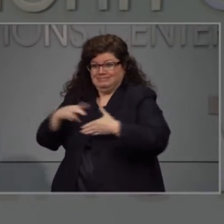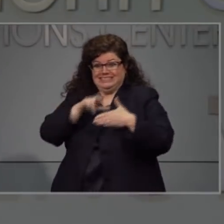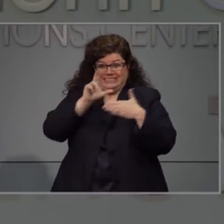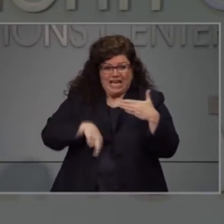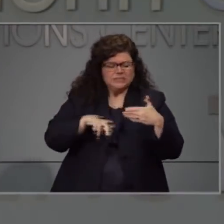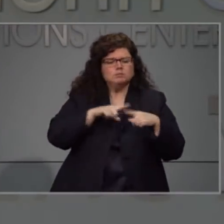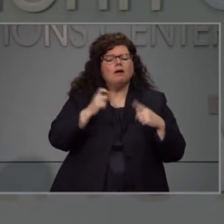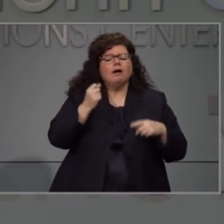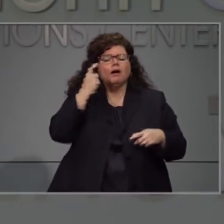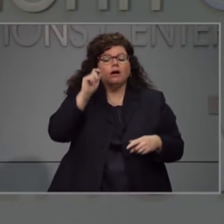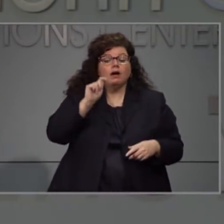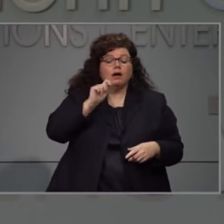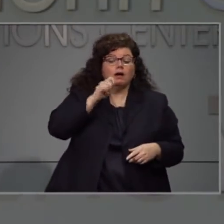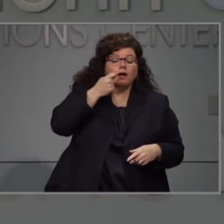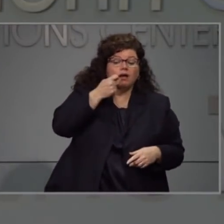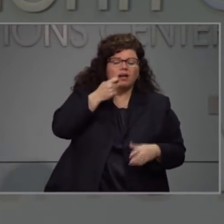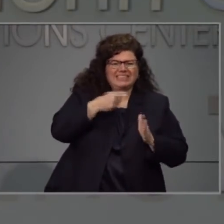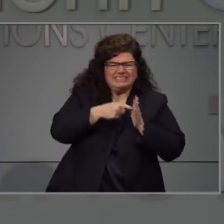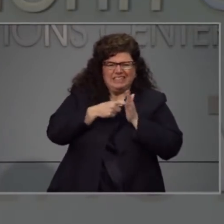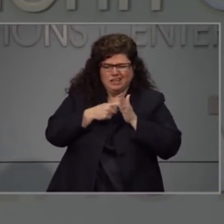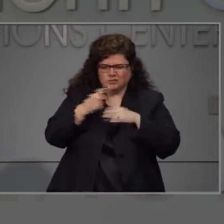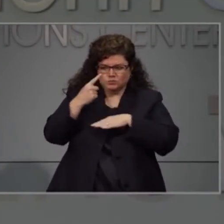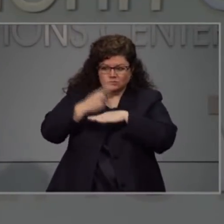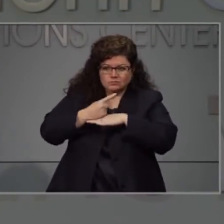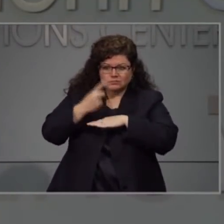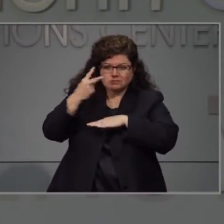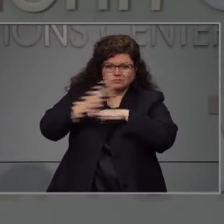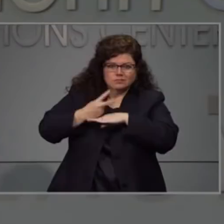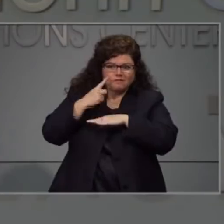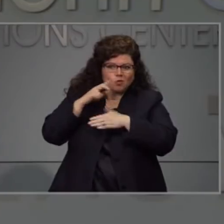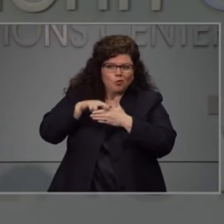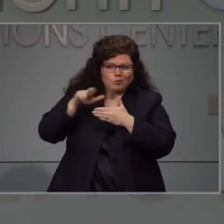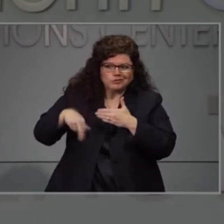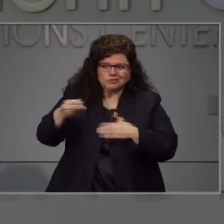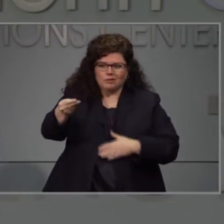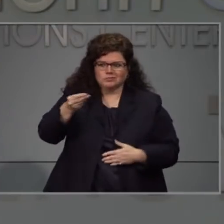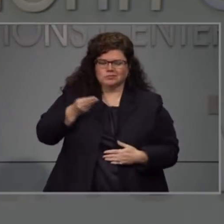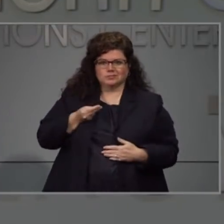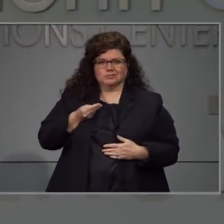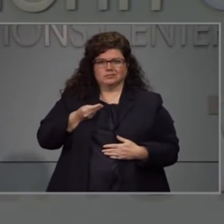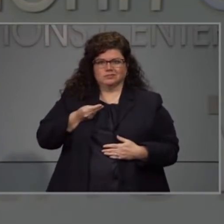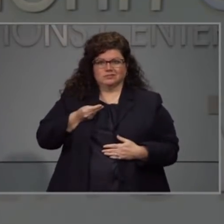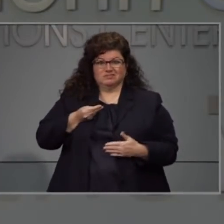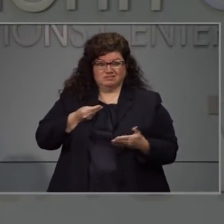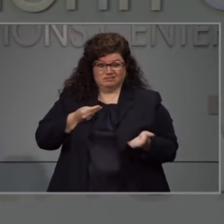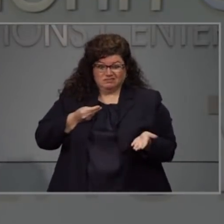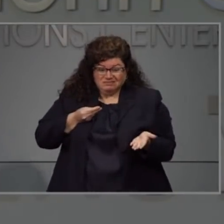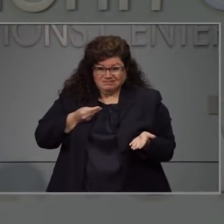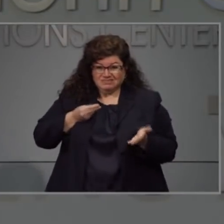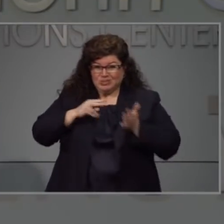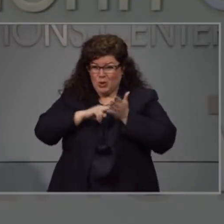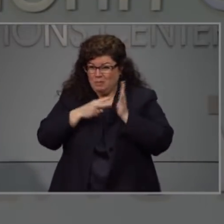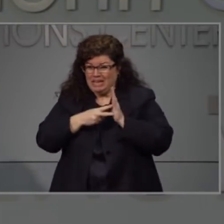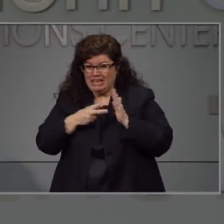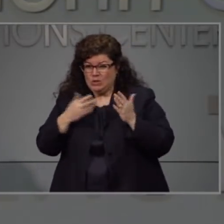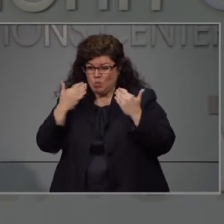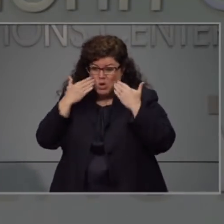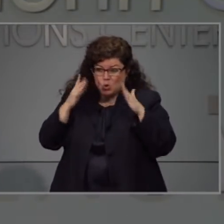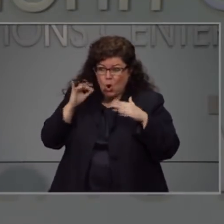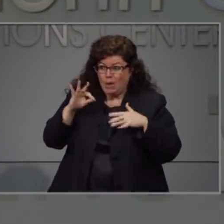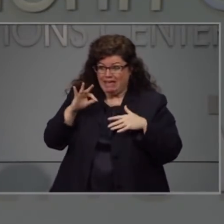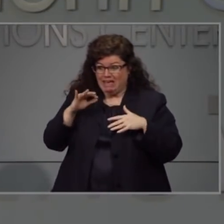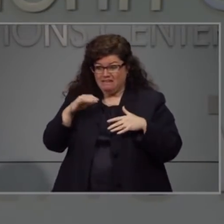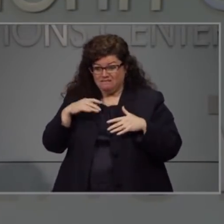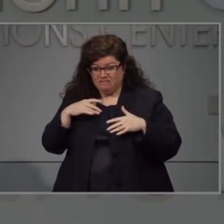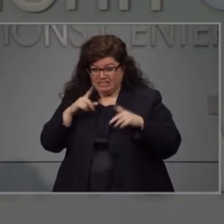to come back, how long will it take for us to know whether or not loosening restrictions is safe or too dangerous?